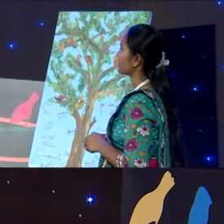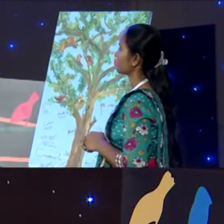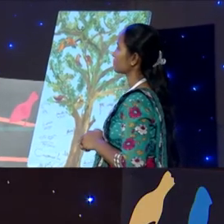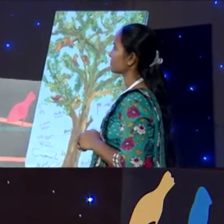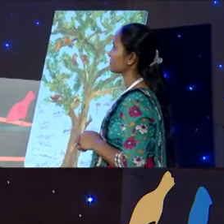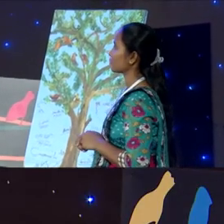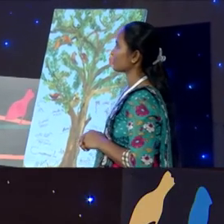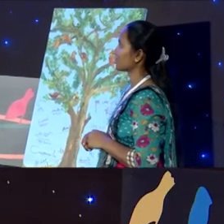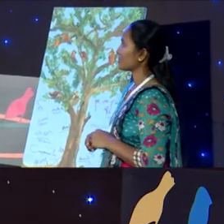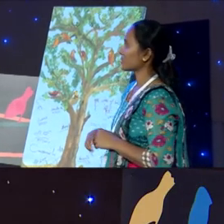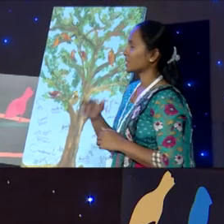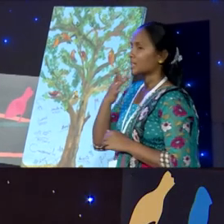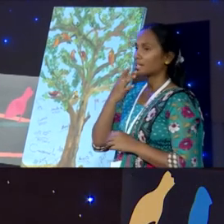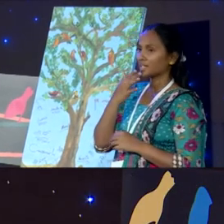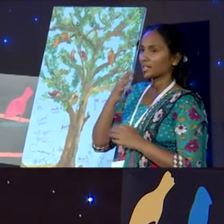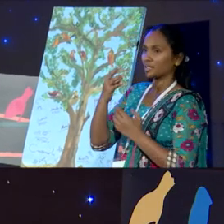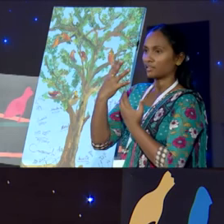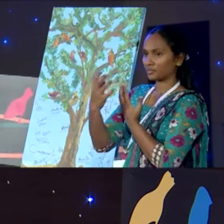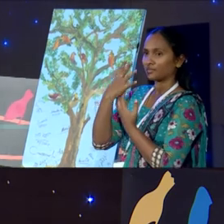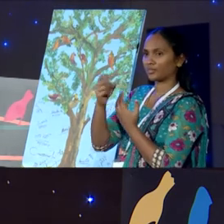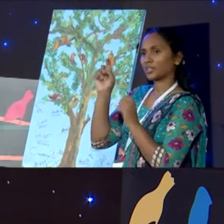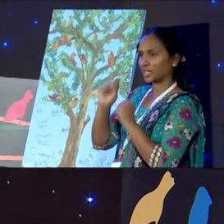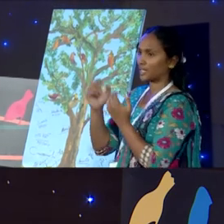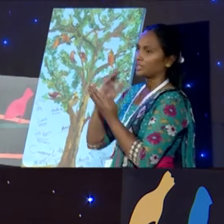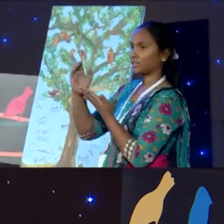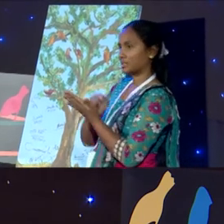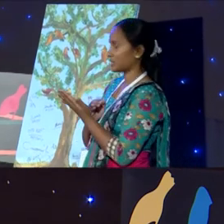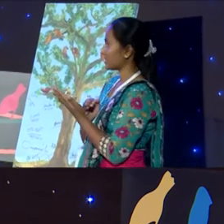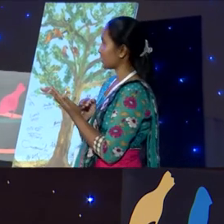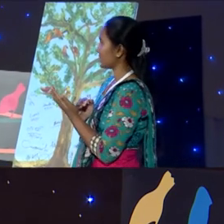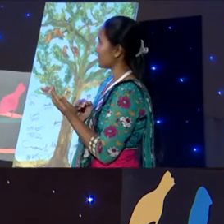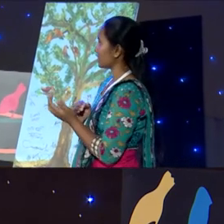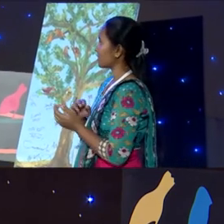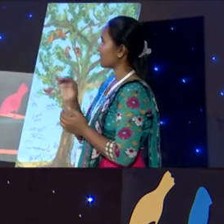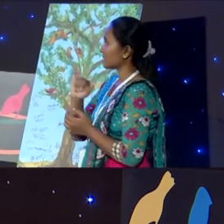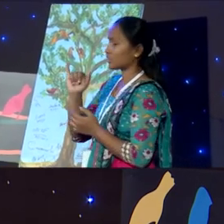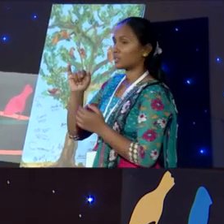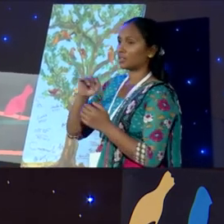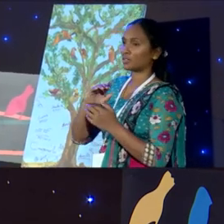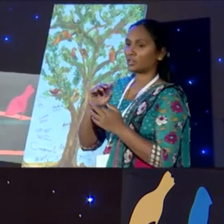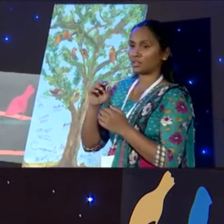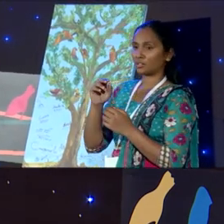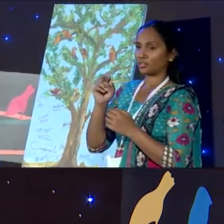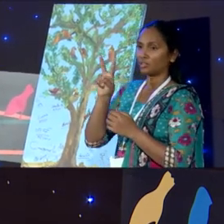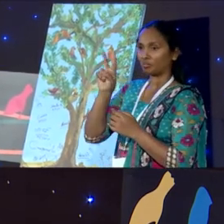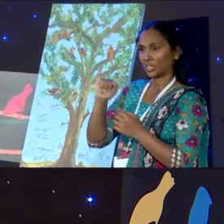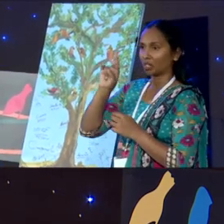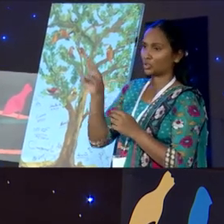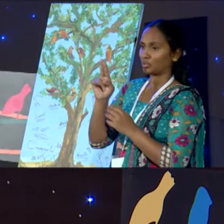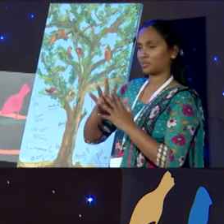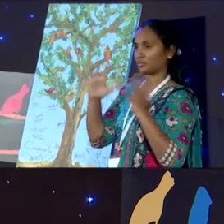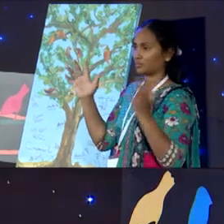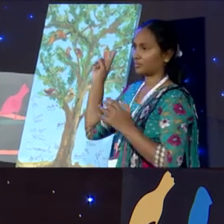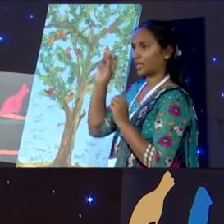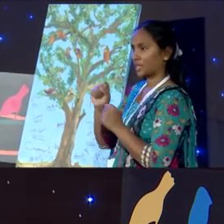through your color contrast options, and that session gets saved. Also, this is 100% accessible to screen readers for visually